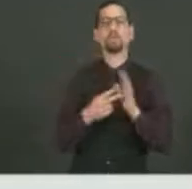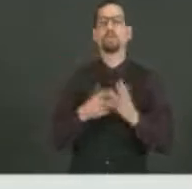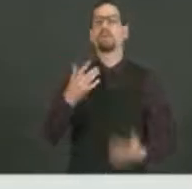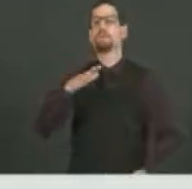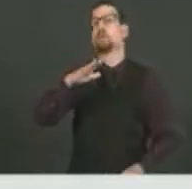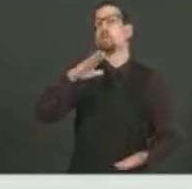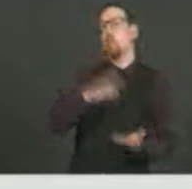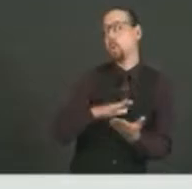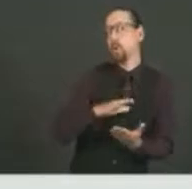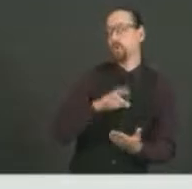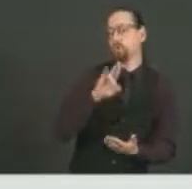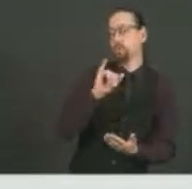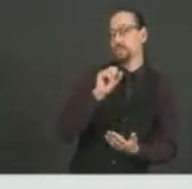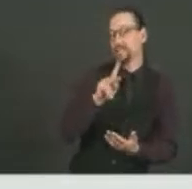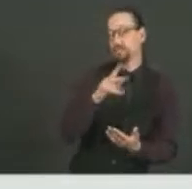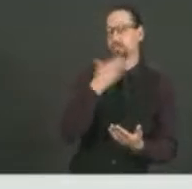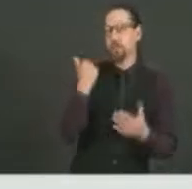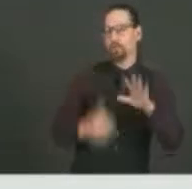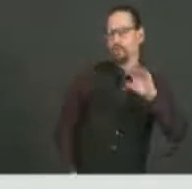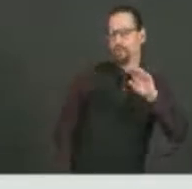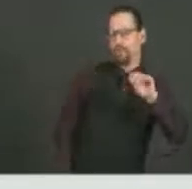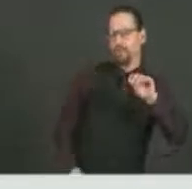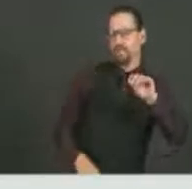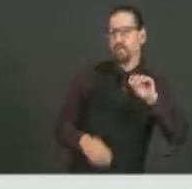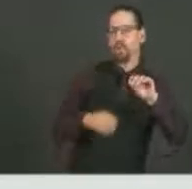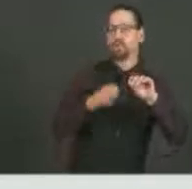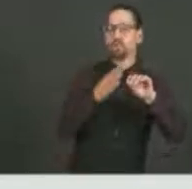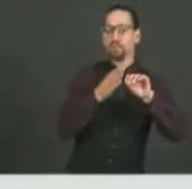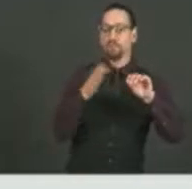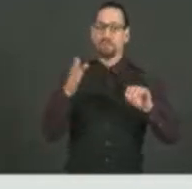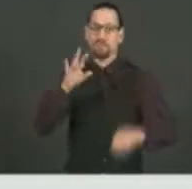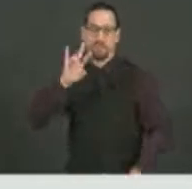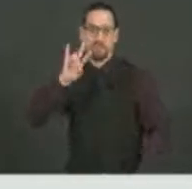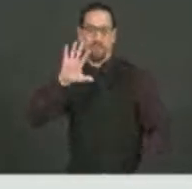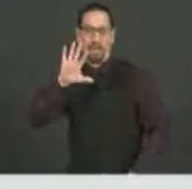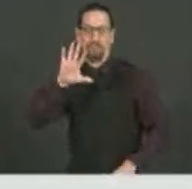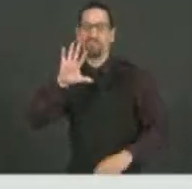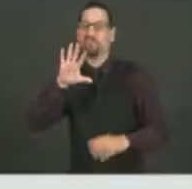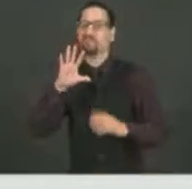take a bit more risk, it's 75, and 75 is the limit.